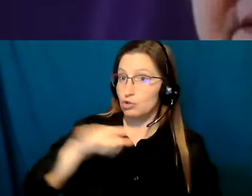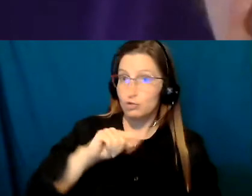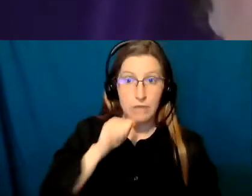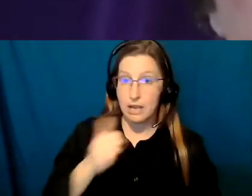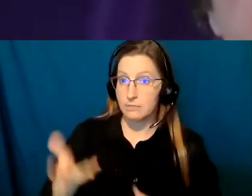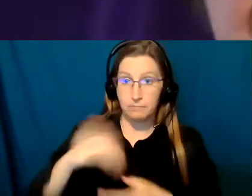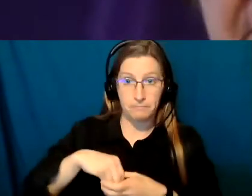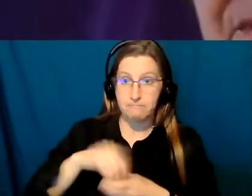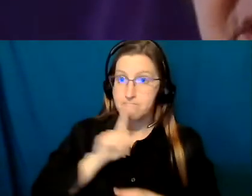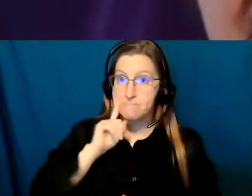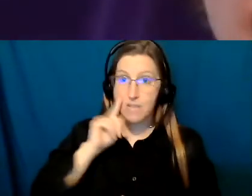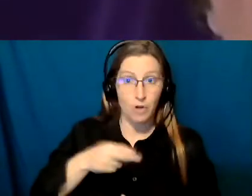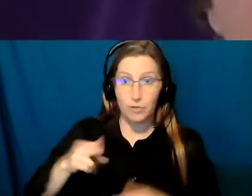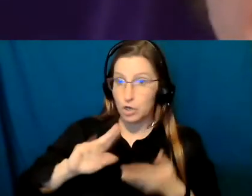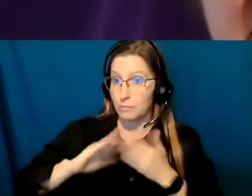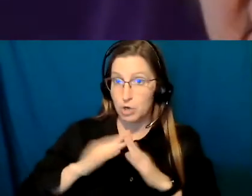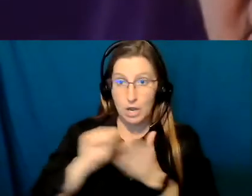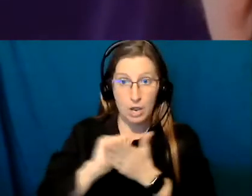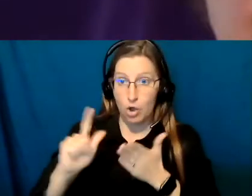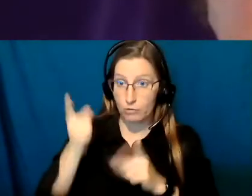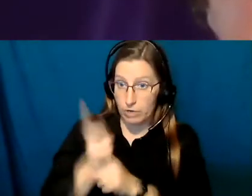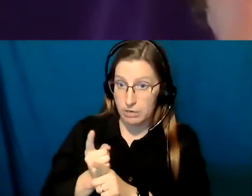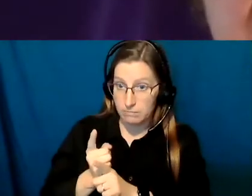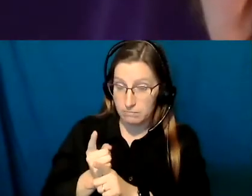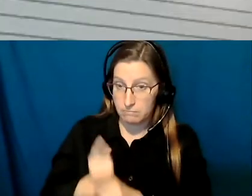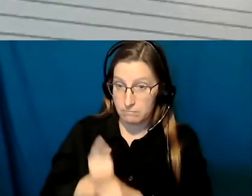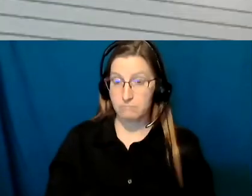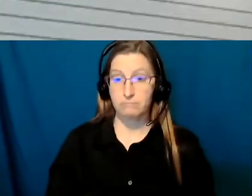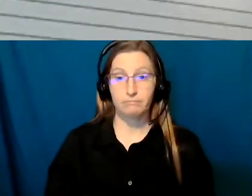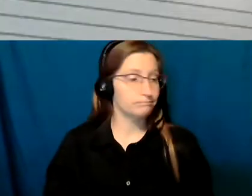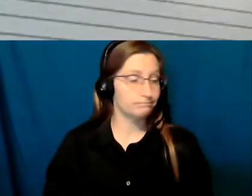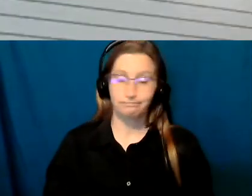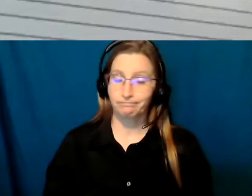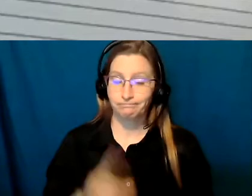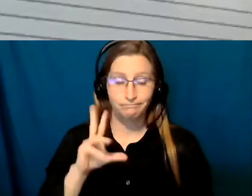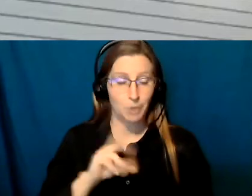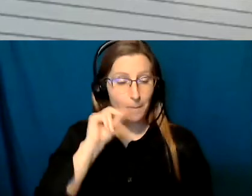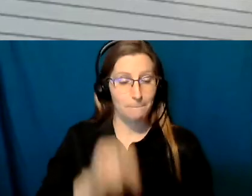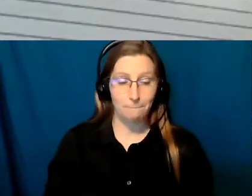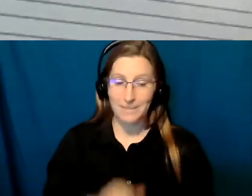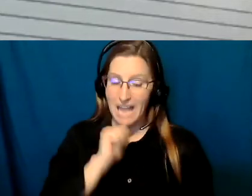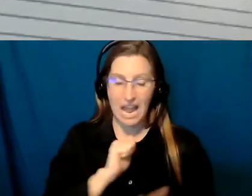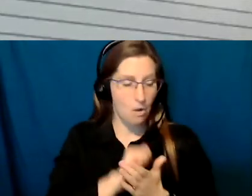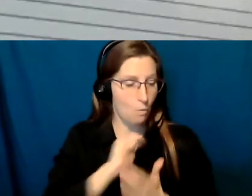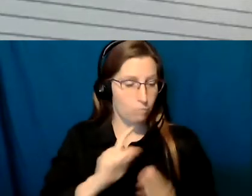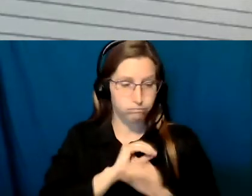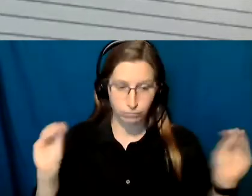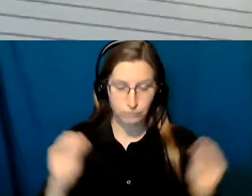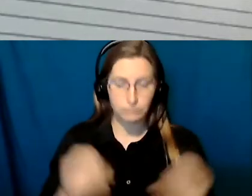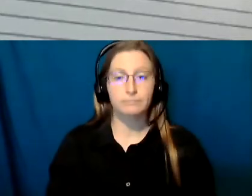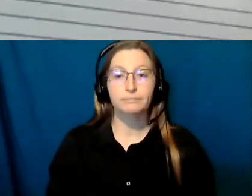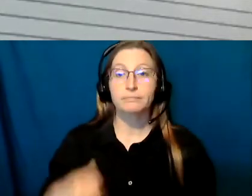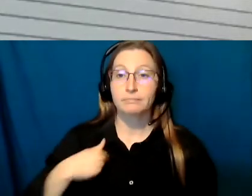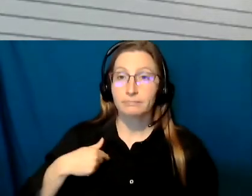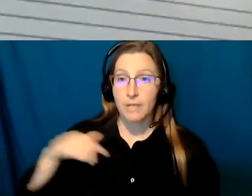a deaf and hard of hearing community at all then? Nope, not at all. I grew